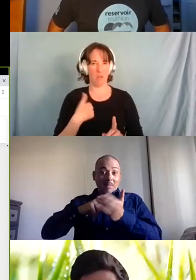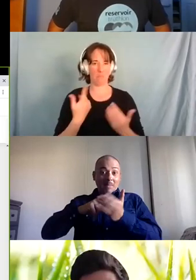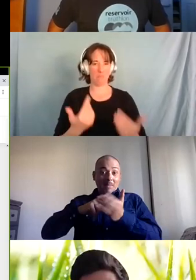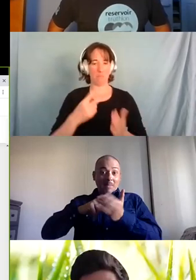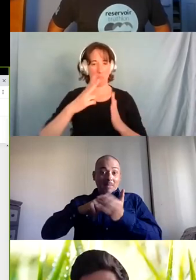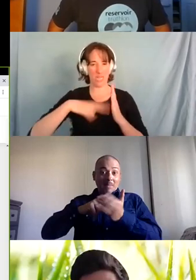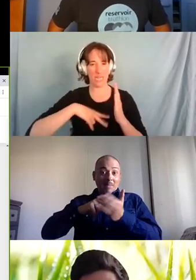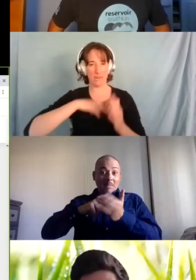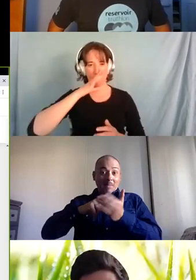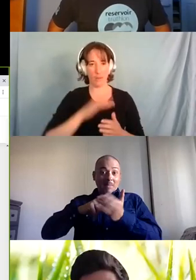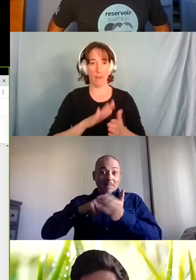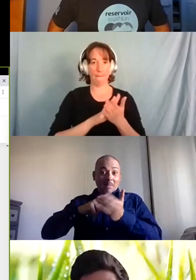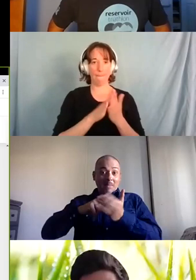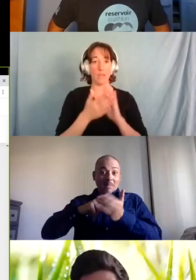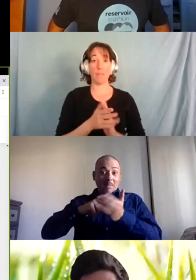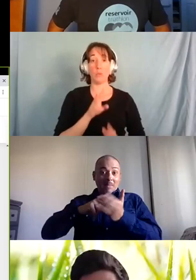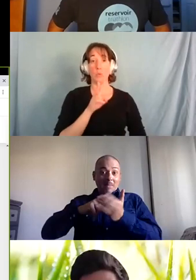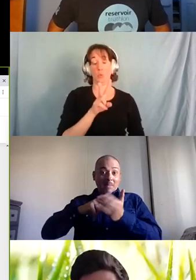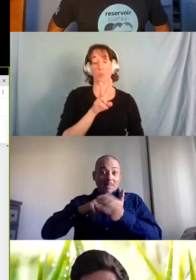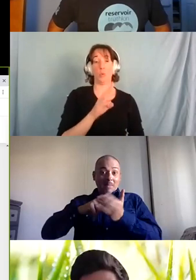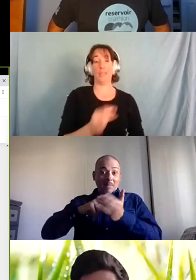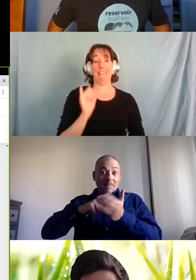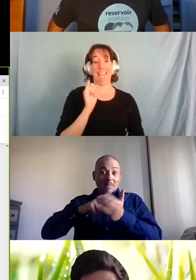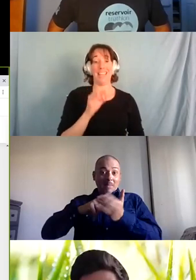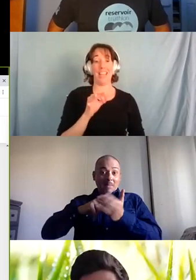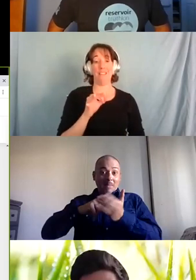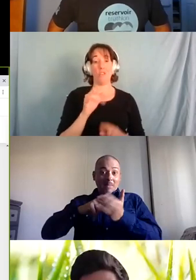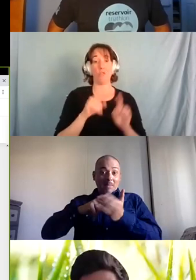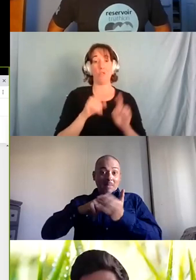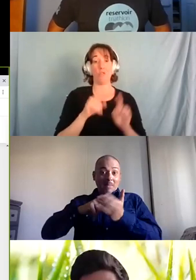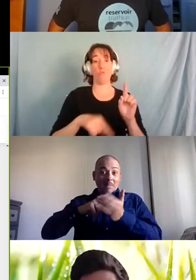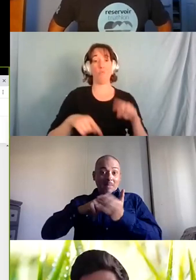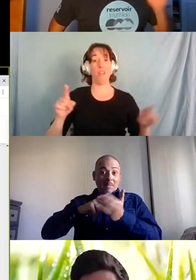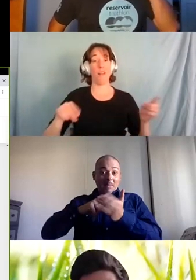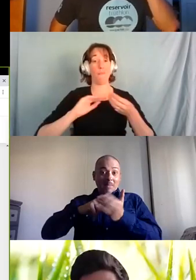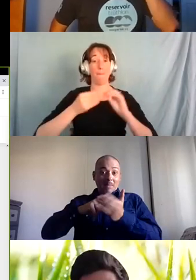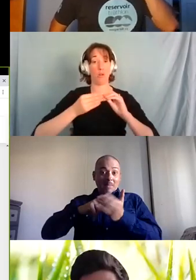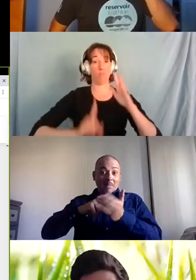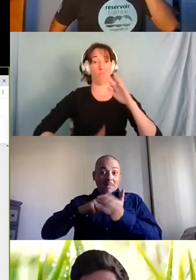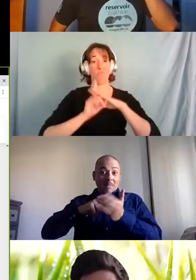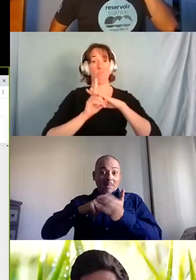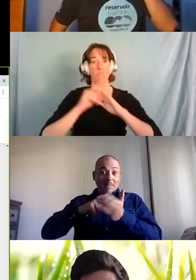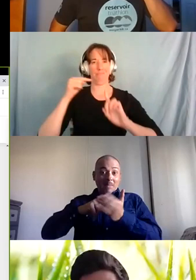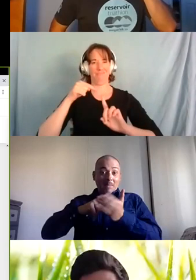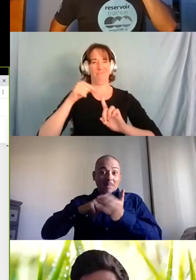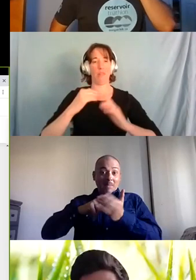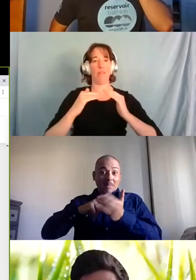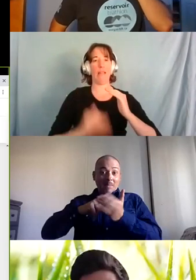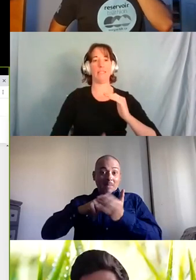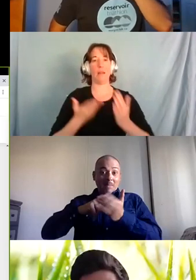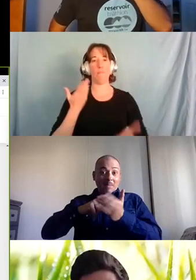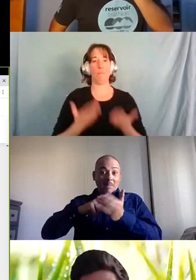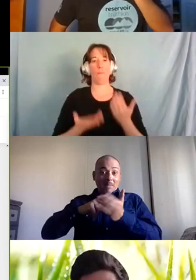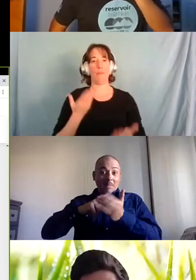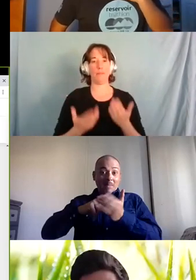becomes 2 if this random number generated is less than the probability. So